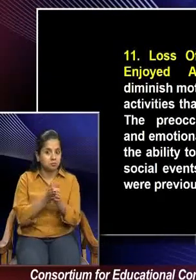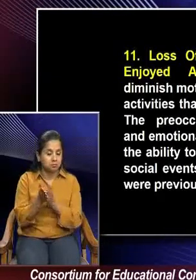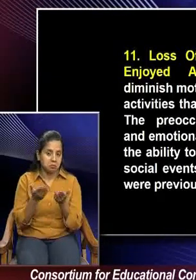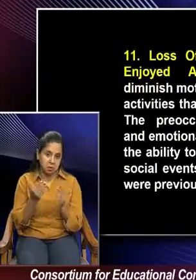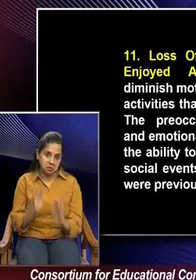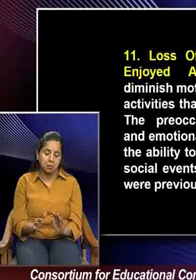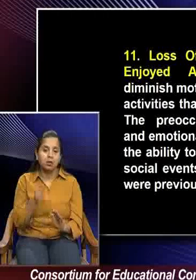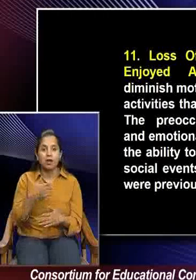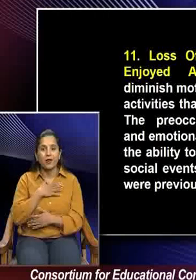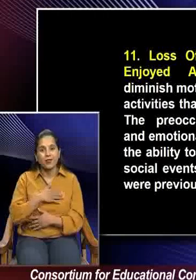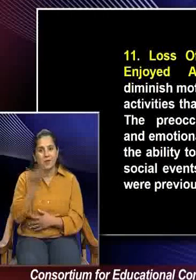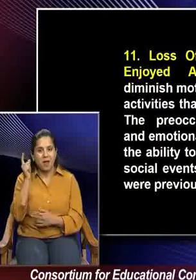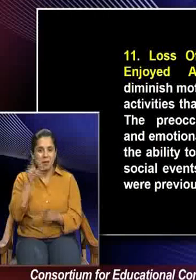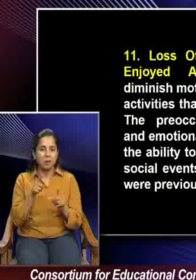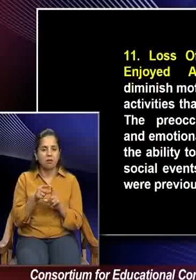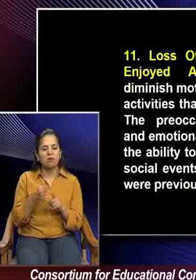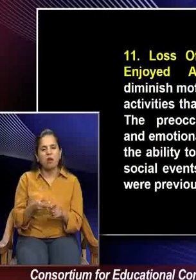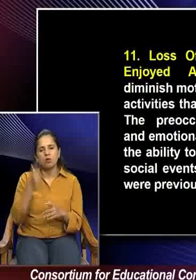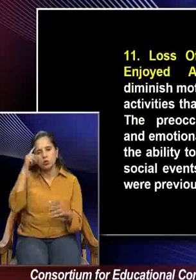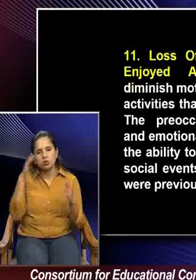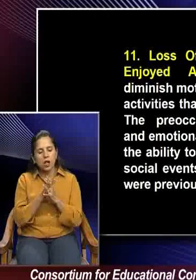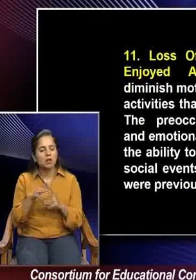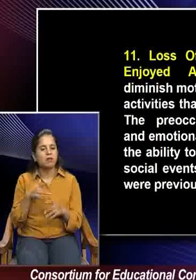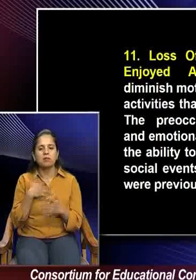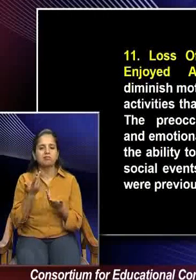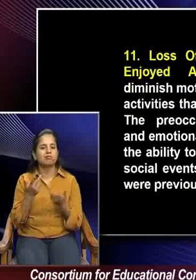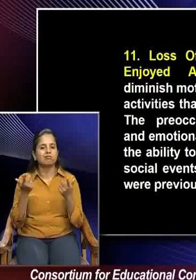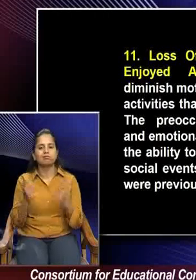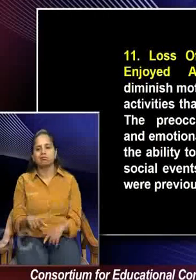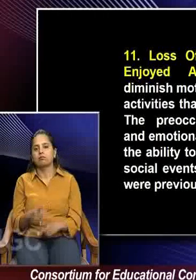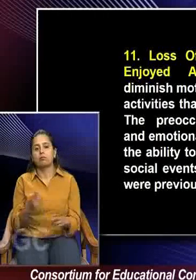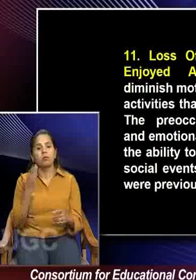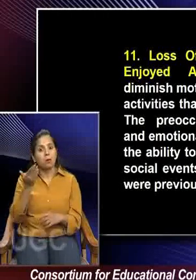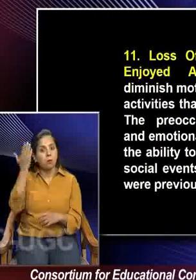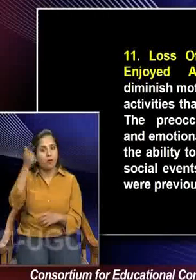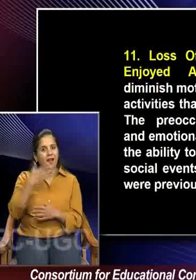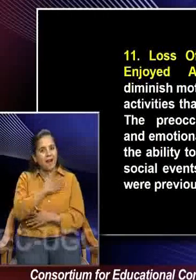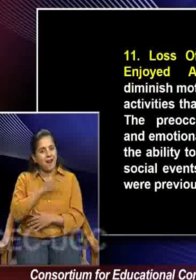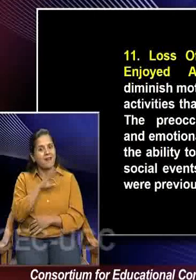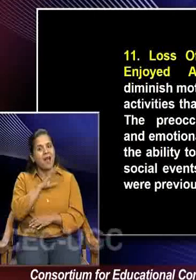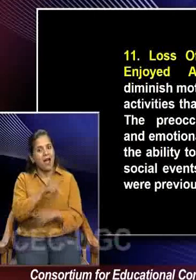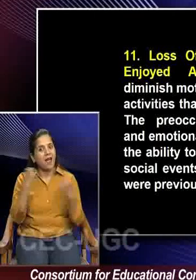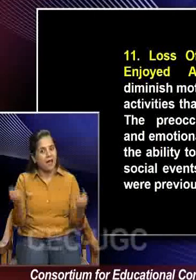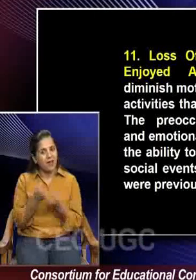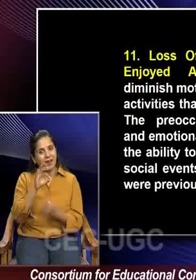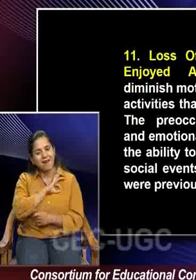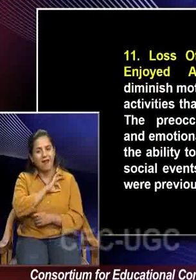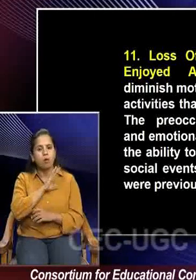and enjoyment activities that were once very